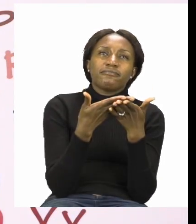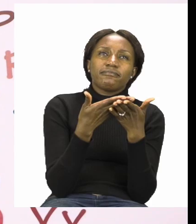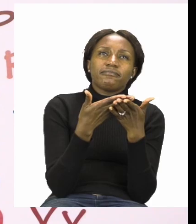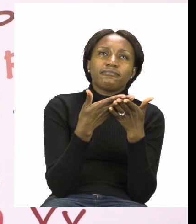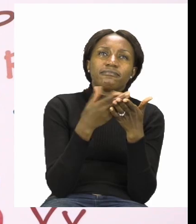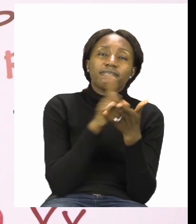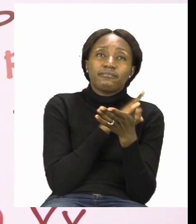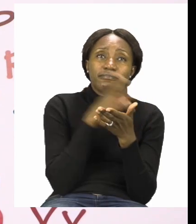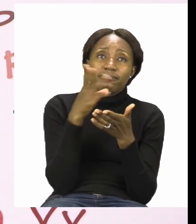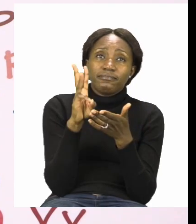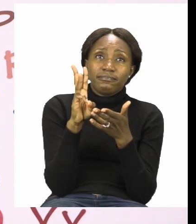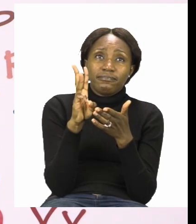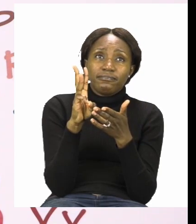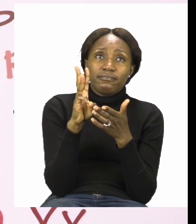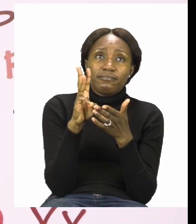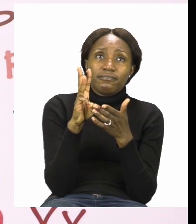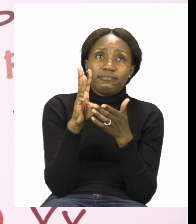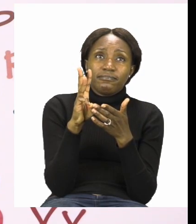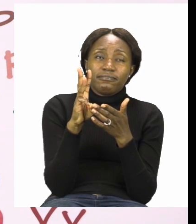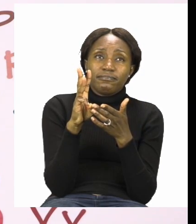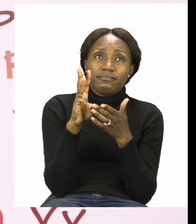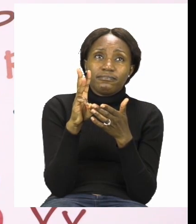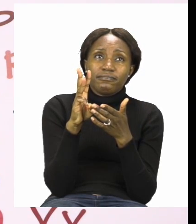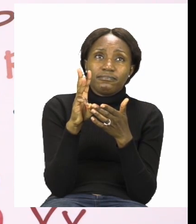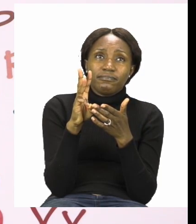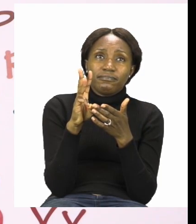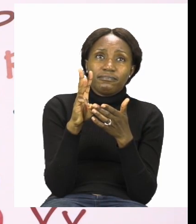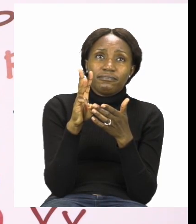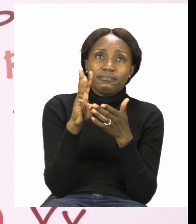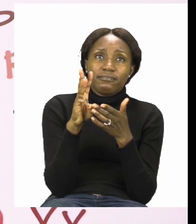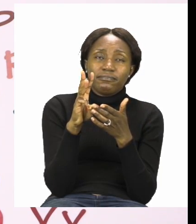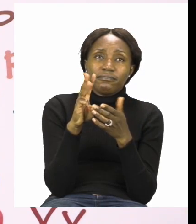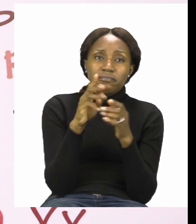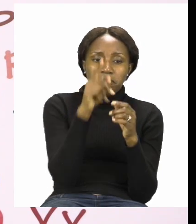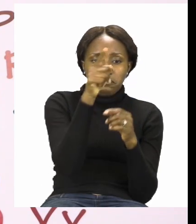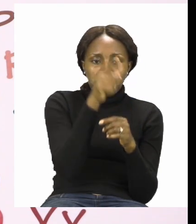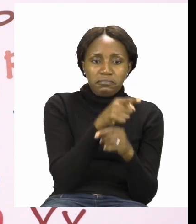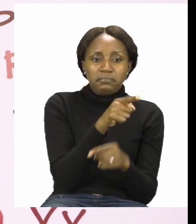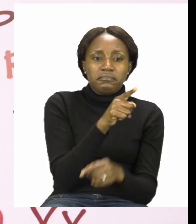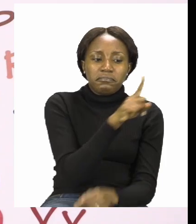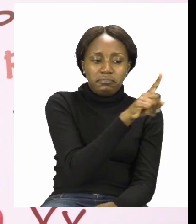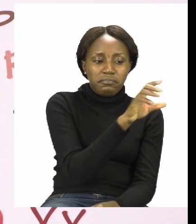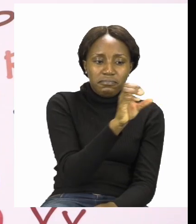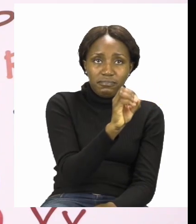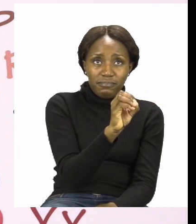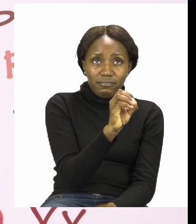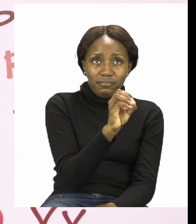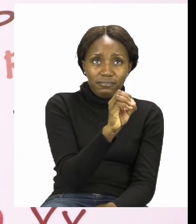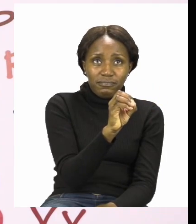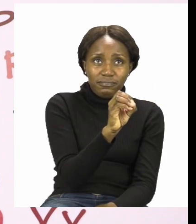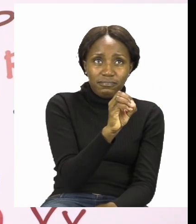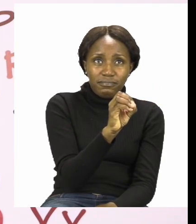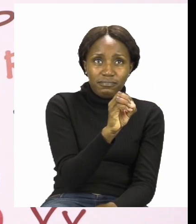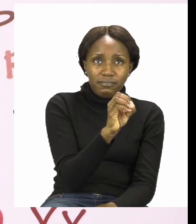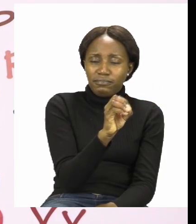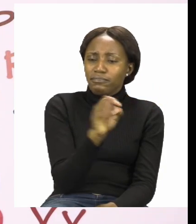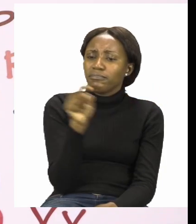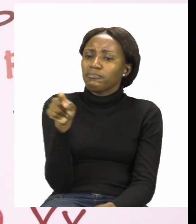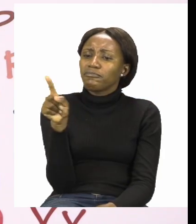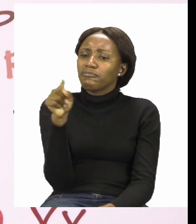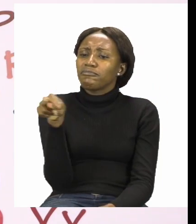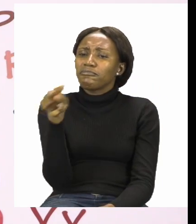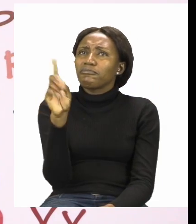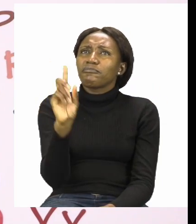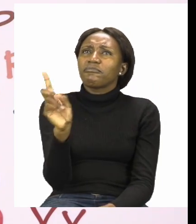have 16 sitting right on top, and then we have 10. But we need to find out what's